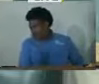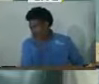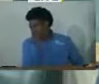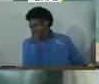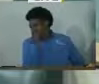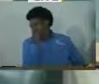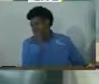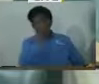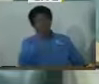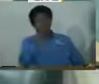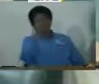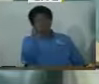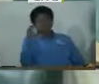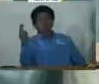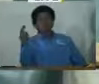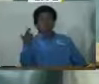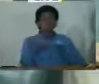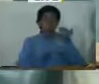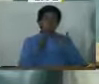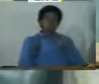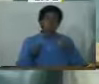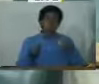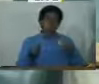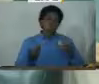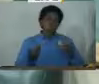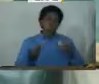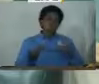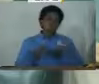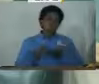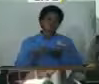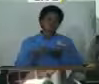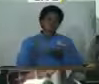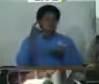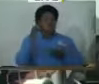an excuse for action, however, Madam Speaker.